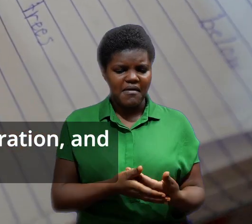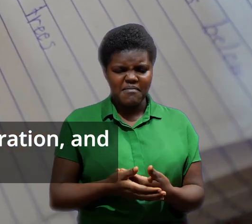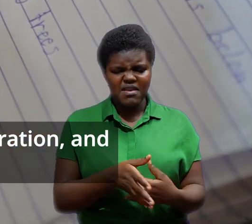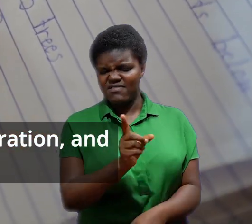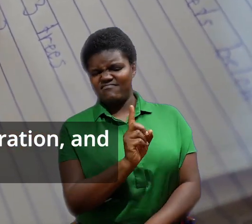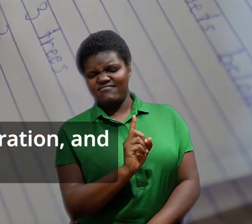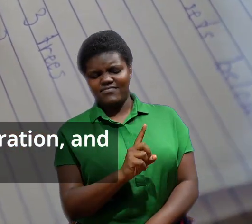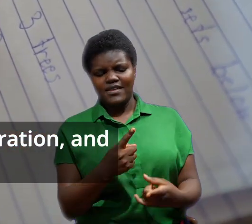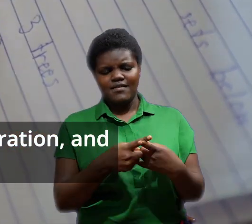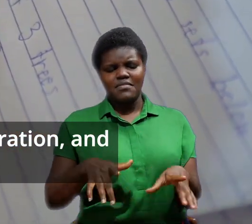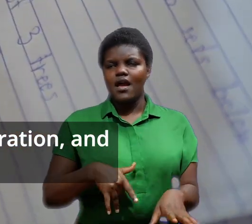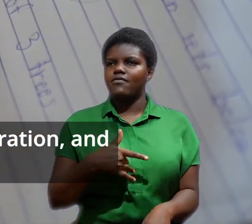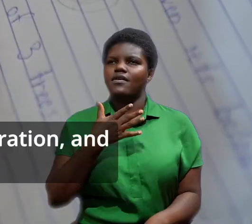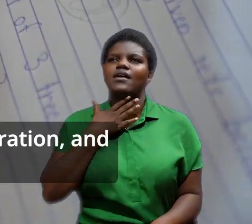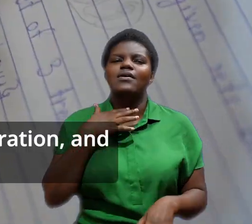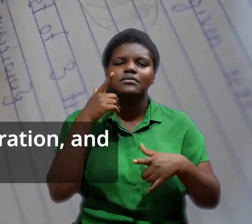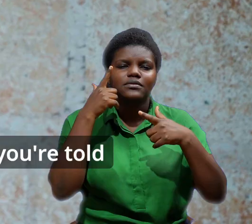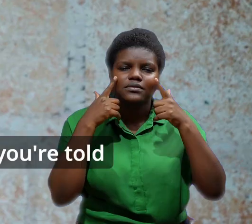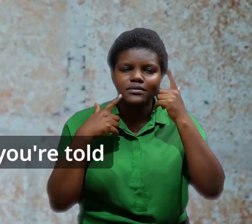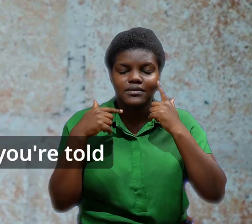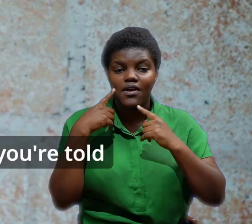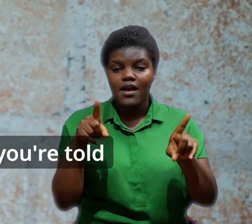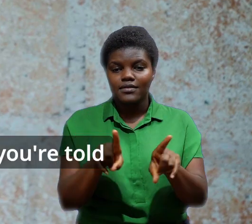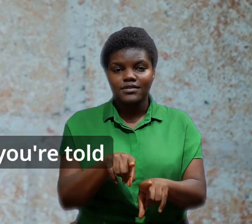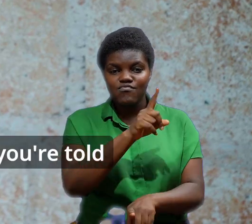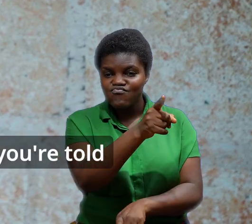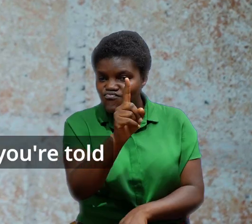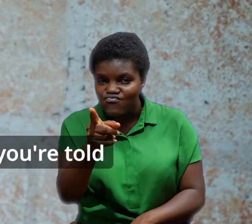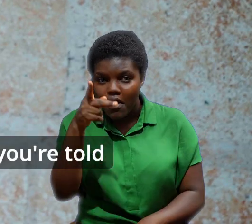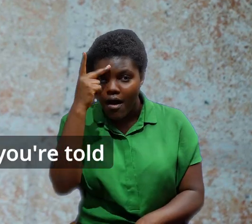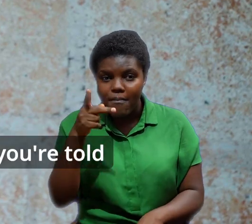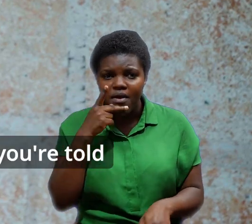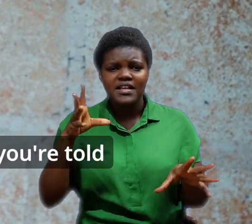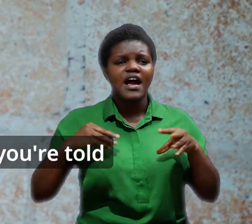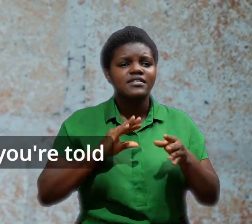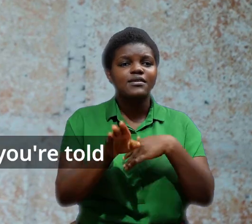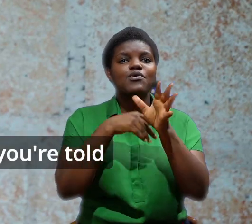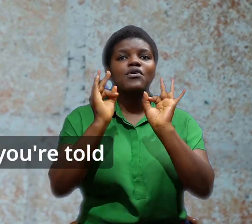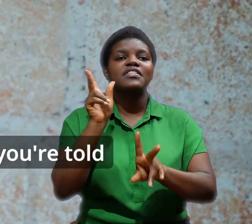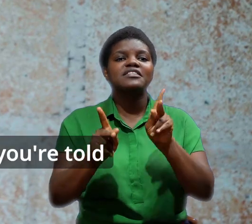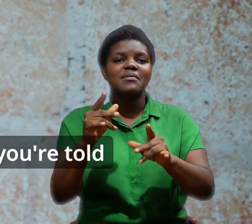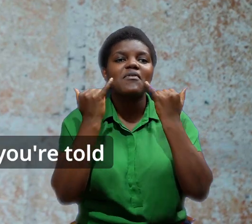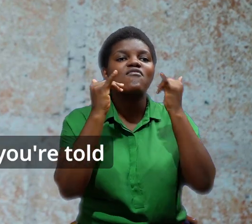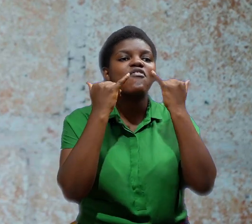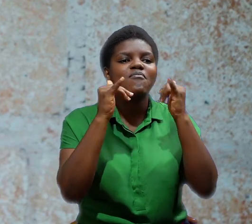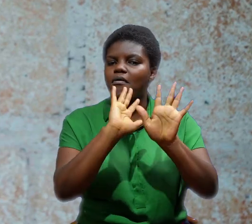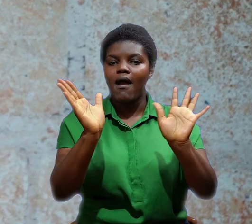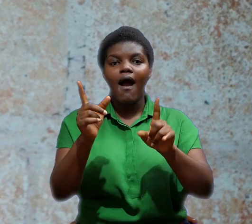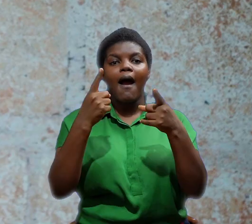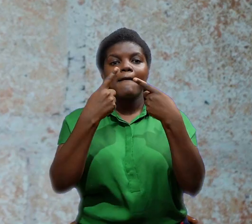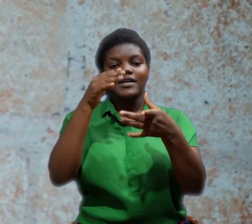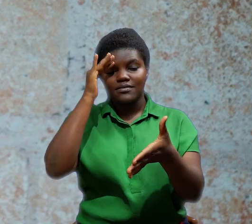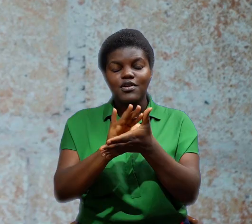tagyetaaga. Kati nawulira nga n'amaziga gampitamu. Saabazadde mbakubiriza okuba nga temukkiriza buli kintu muntu kyakugamba naye